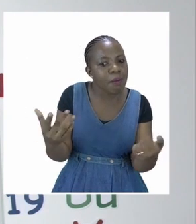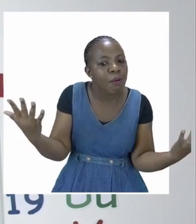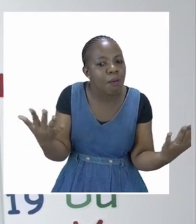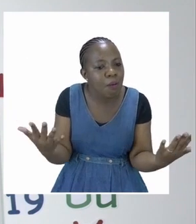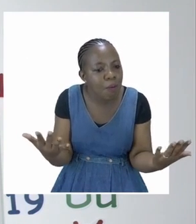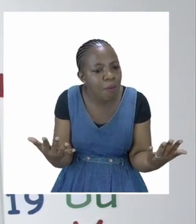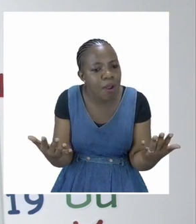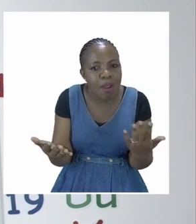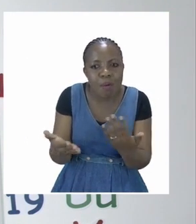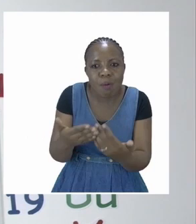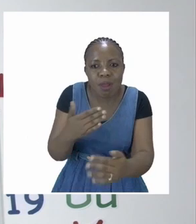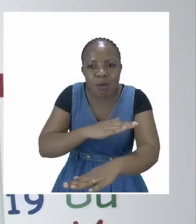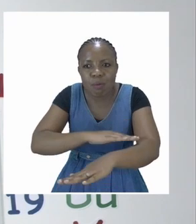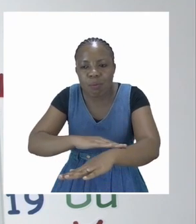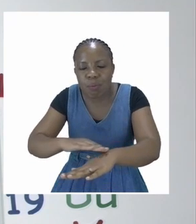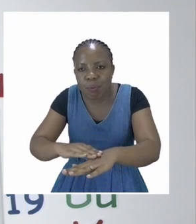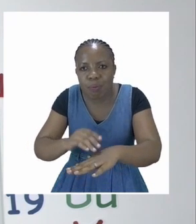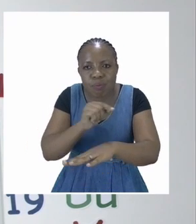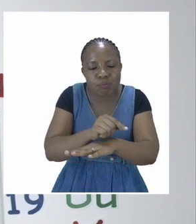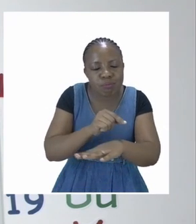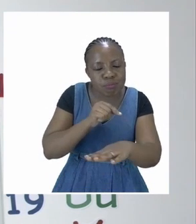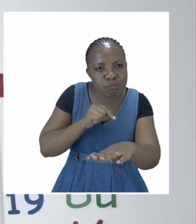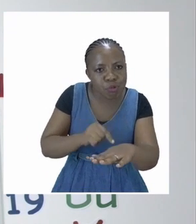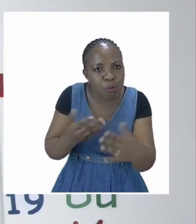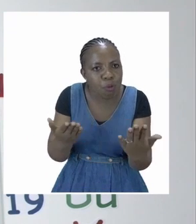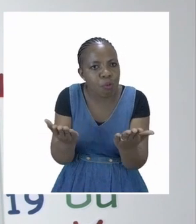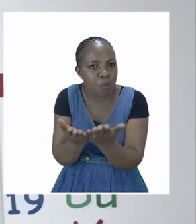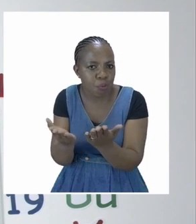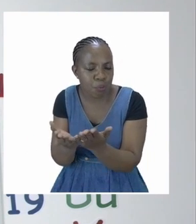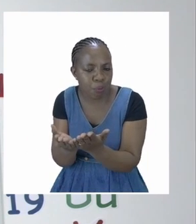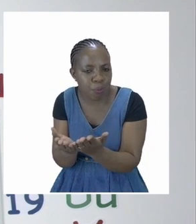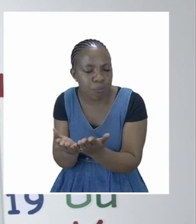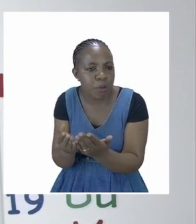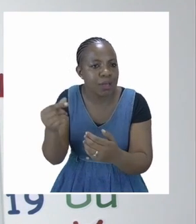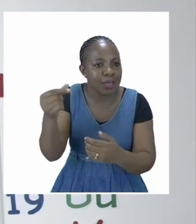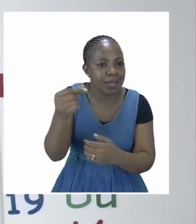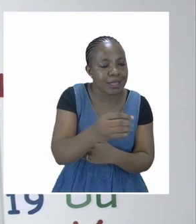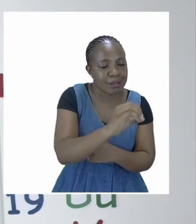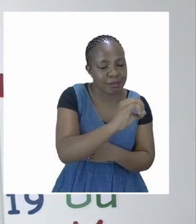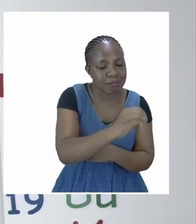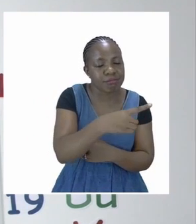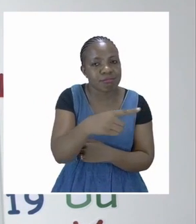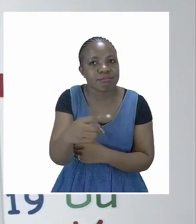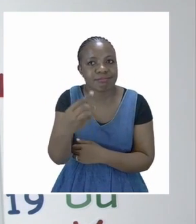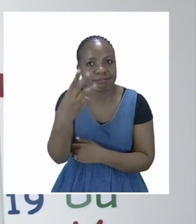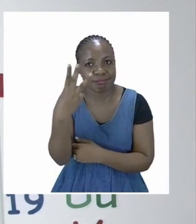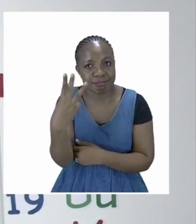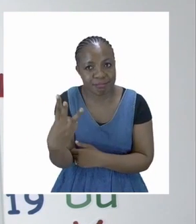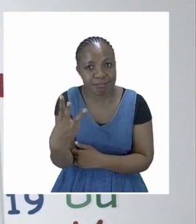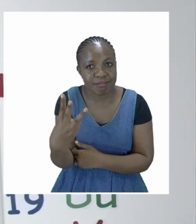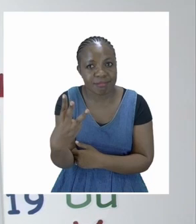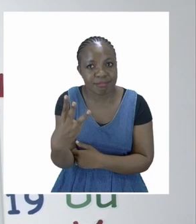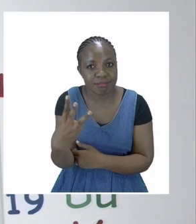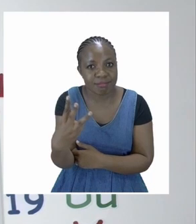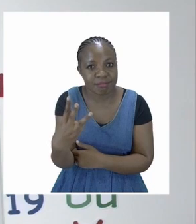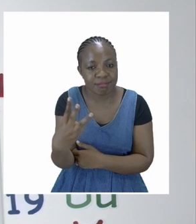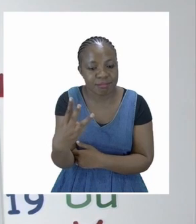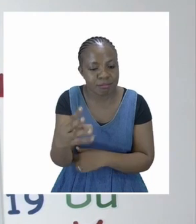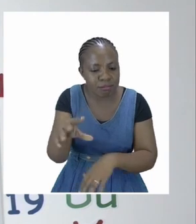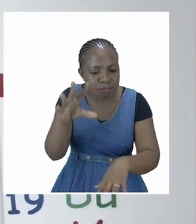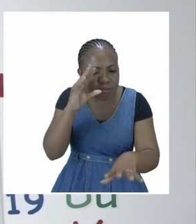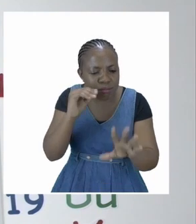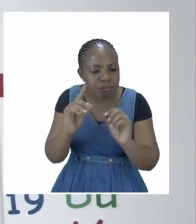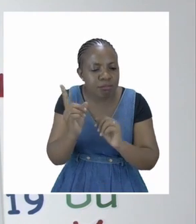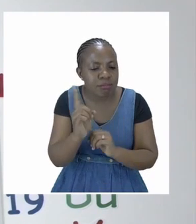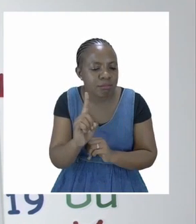to Thursday for pre-primary up until grade 3. The lessons are for listening